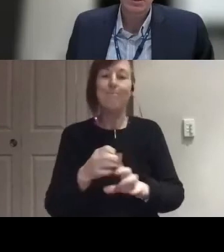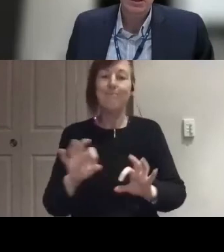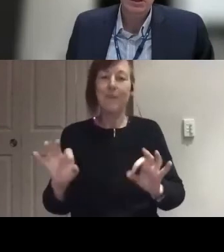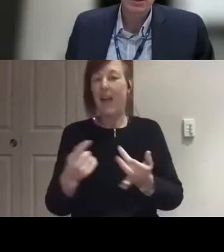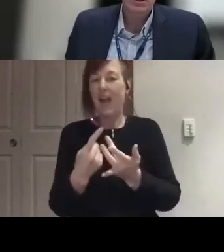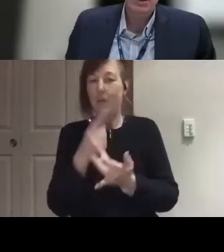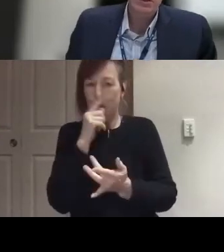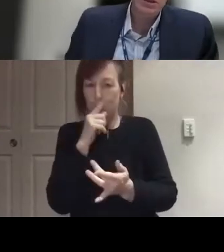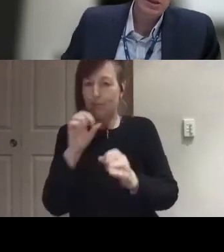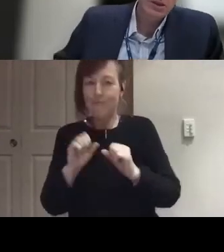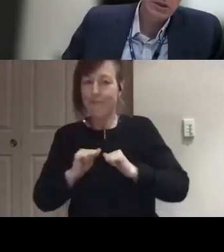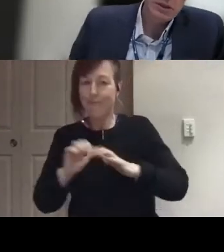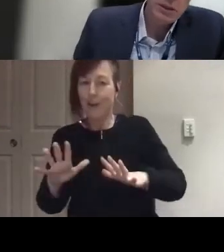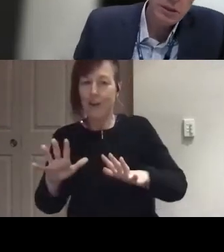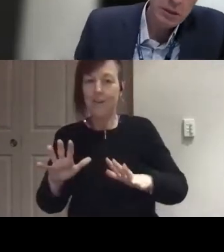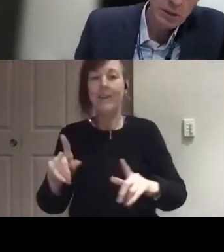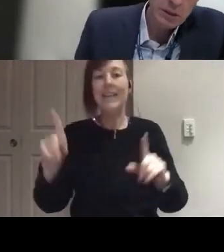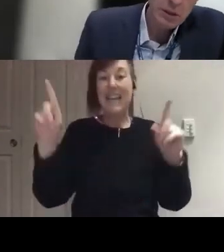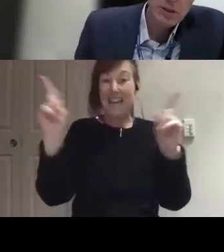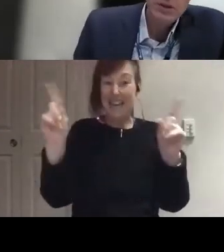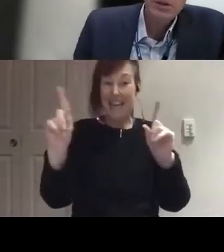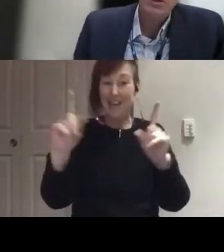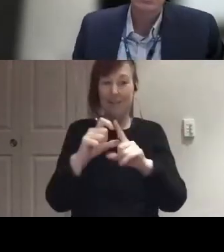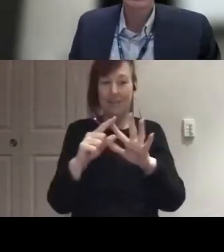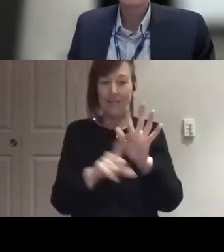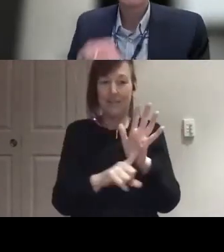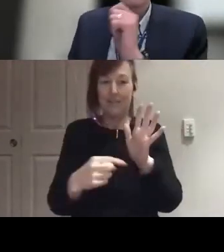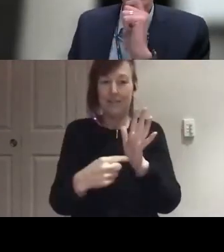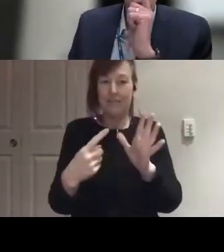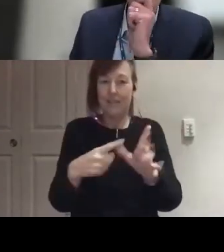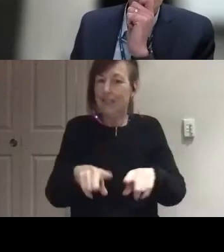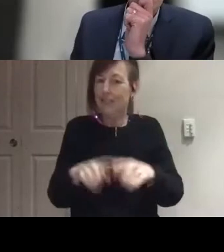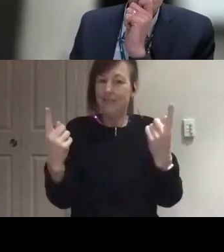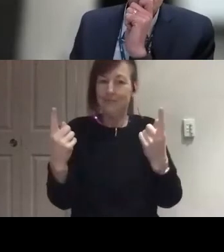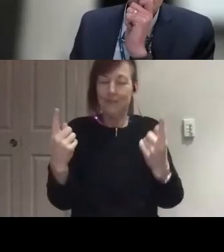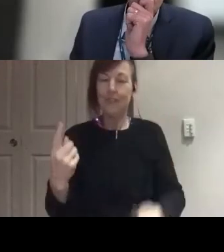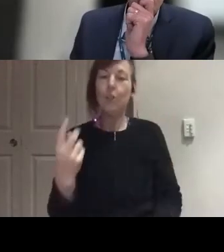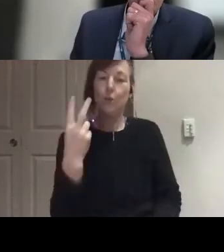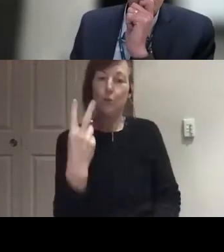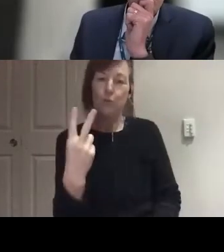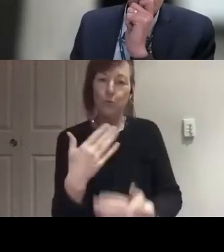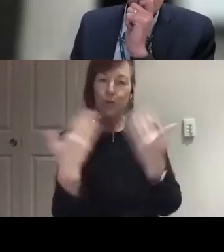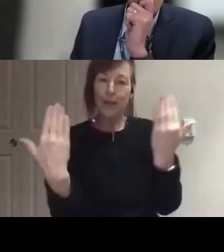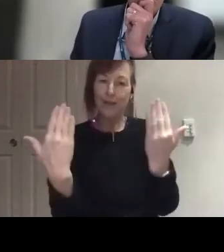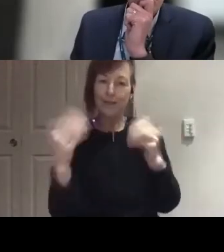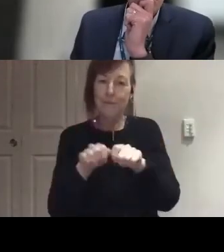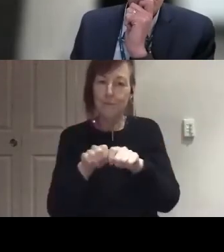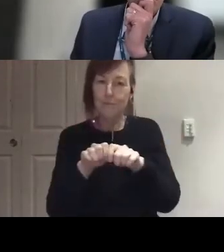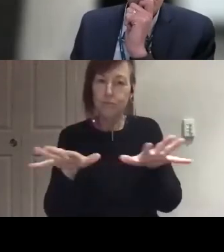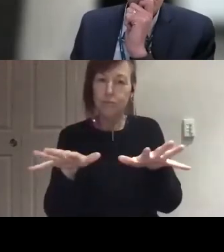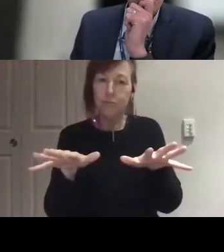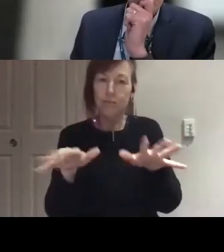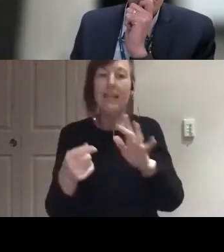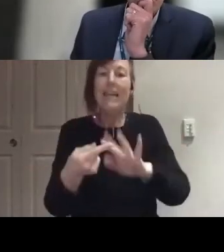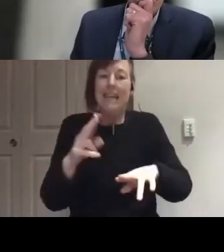It can regenerate itself in just 2 days. So that's 48 hours. And when you find a household where Delta has arrived, everyone